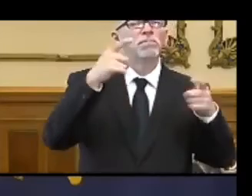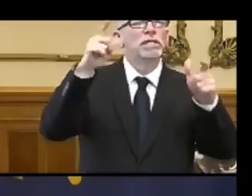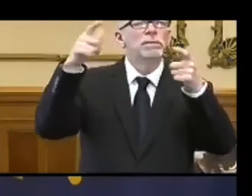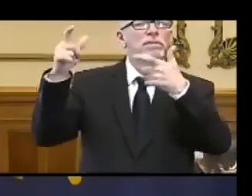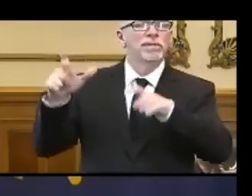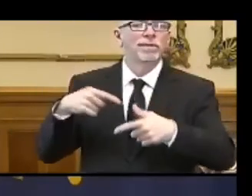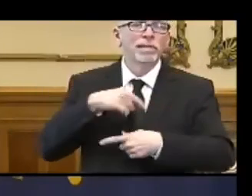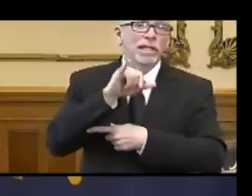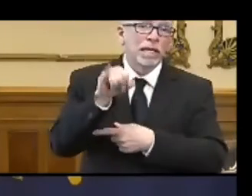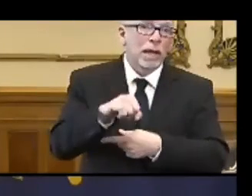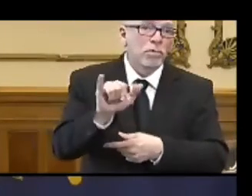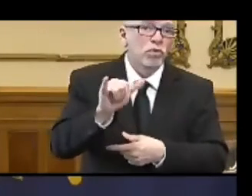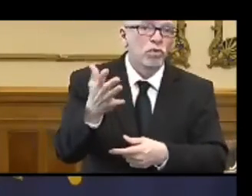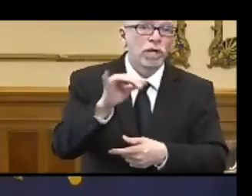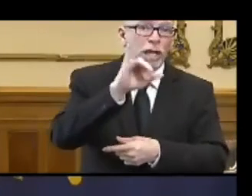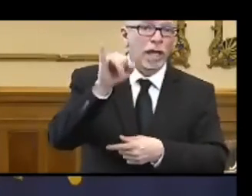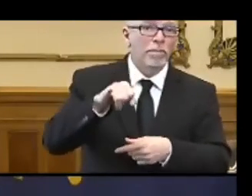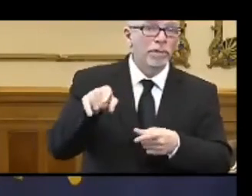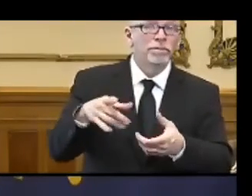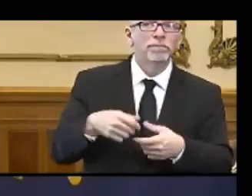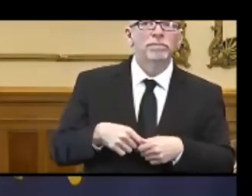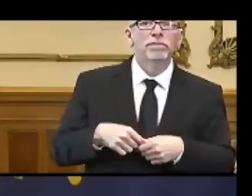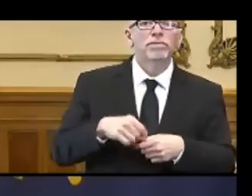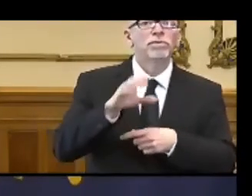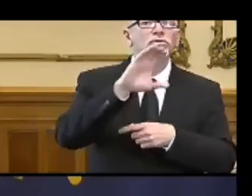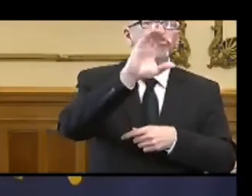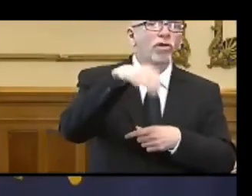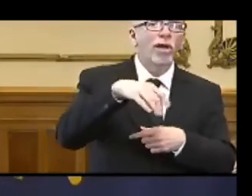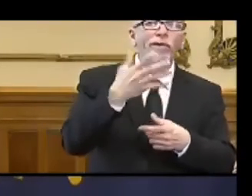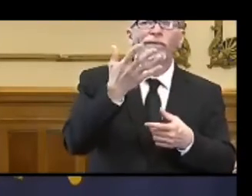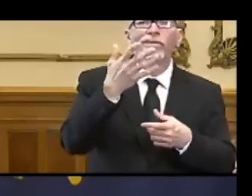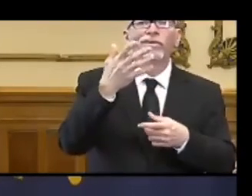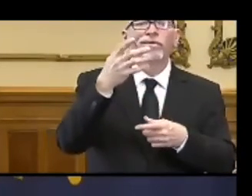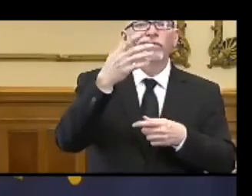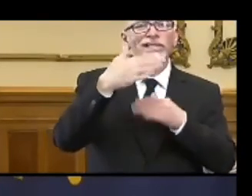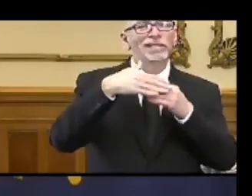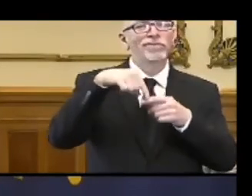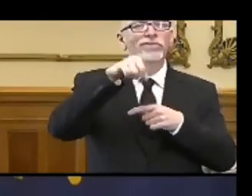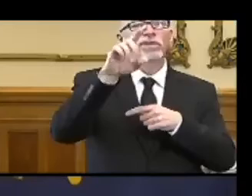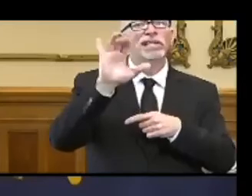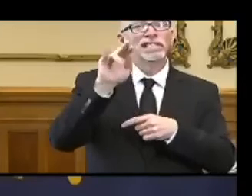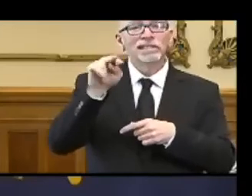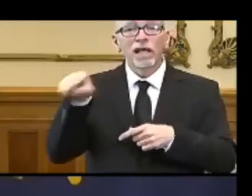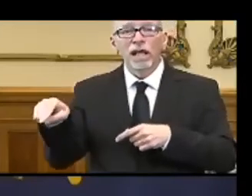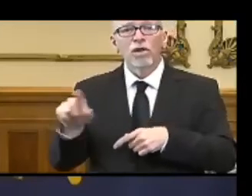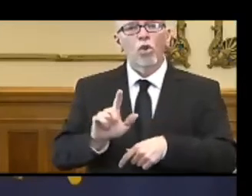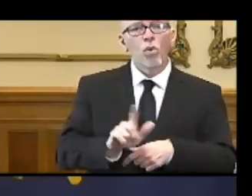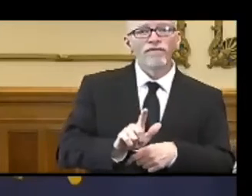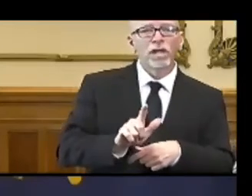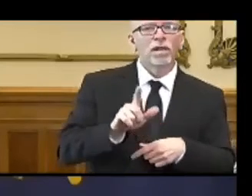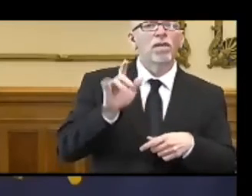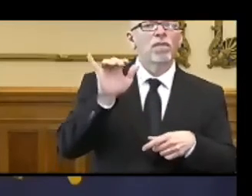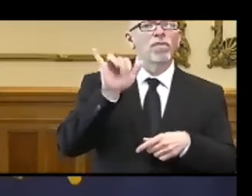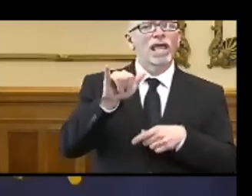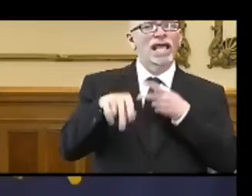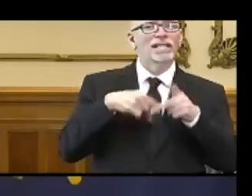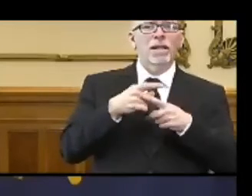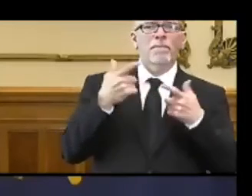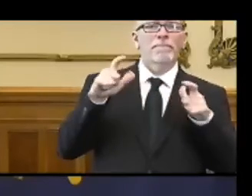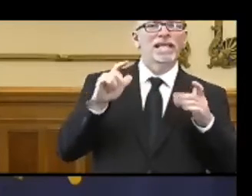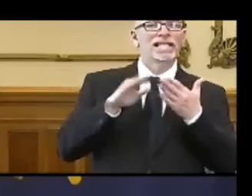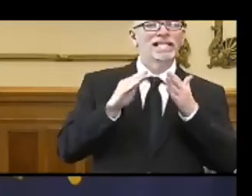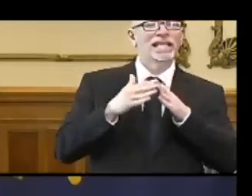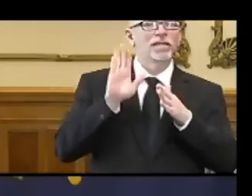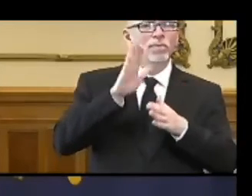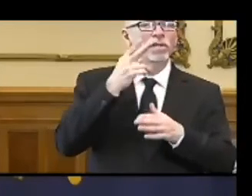immune to that either. So Indianapolis, and when you look at Chicago up that borders us, or Cincinnati or Louisville, these are the areas that sometimes you